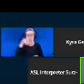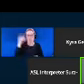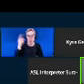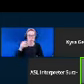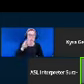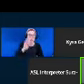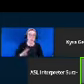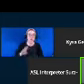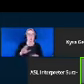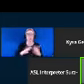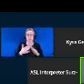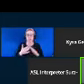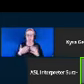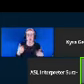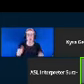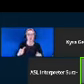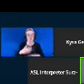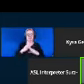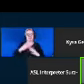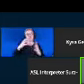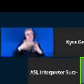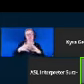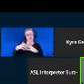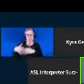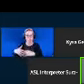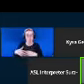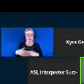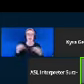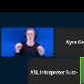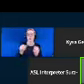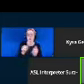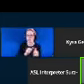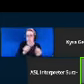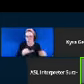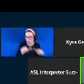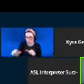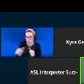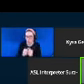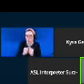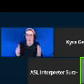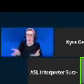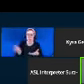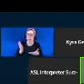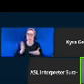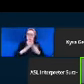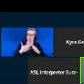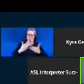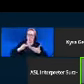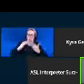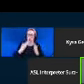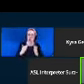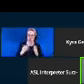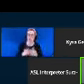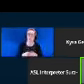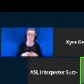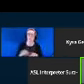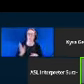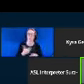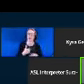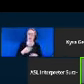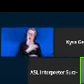And again, none of this is possible without the work of our community partners. Our mission is not complete